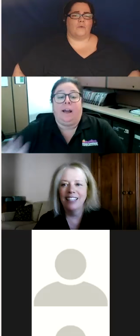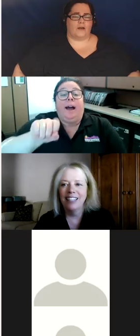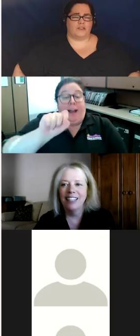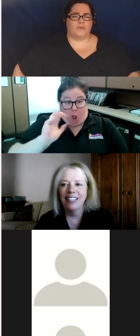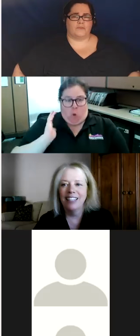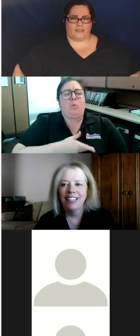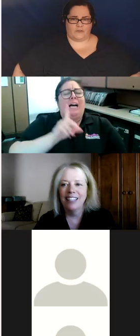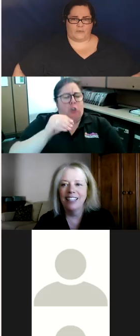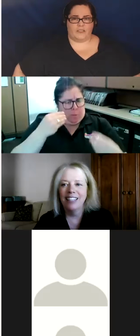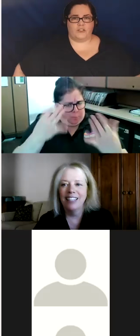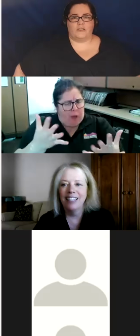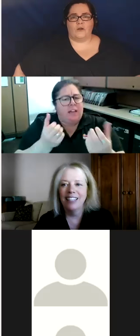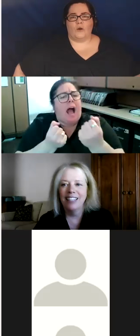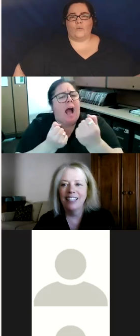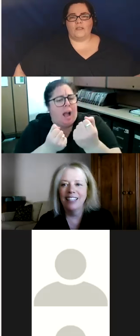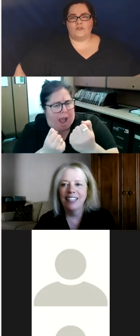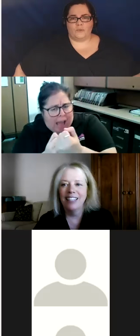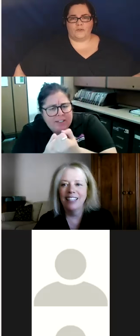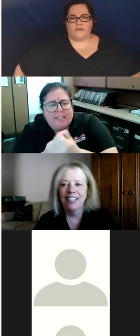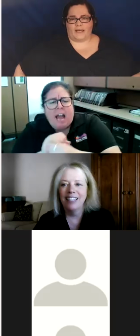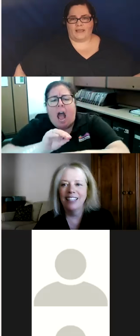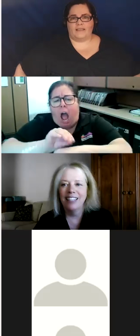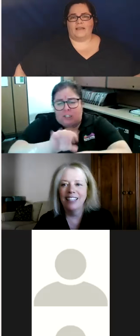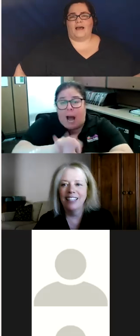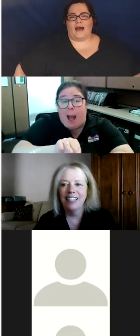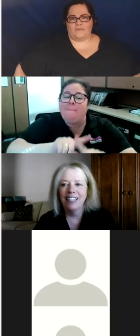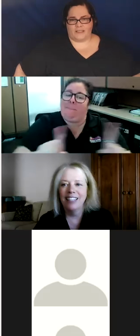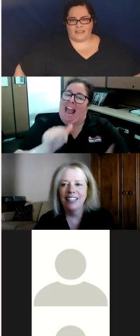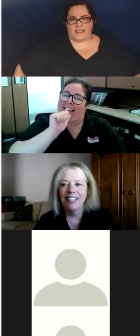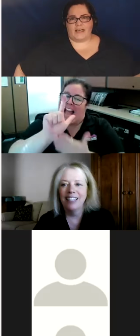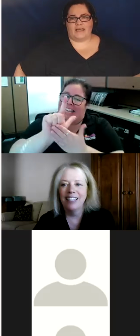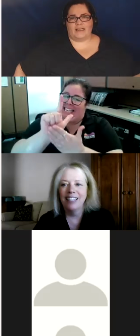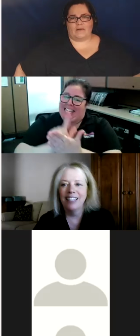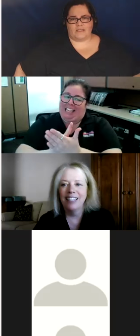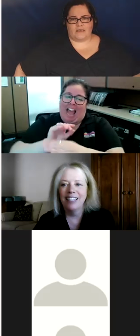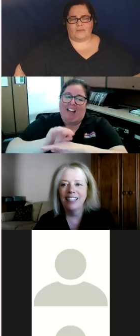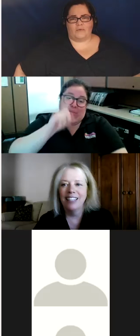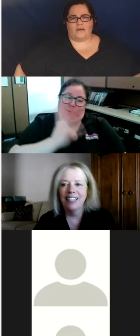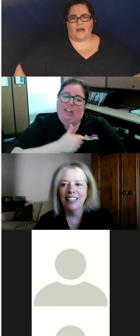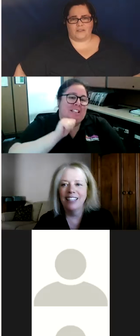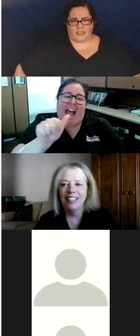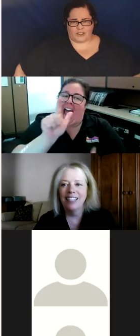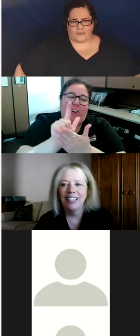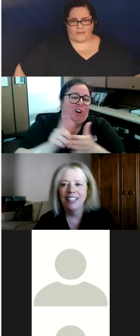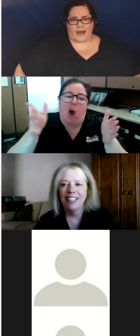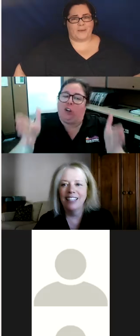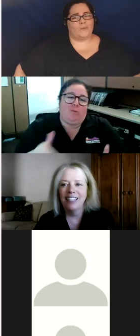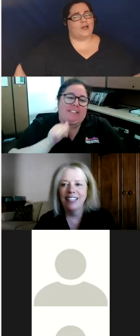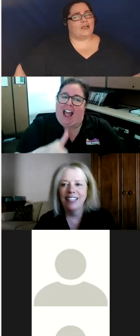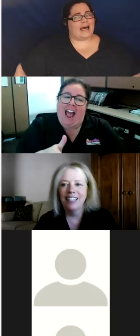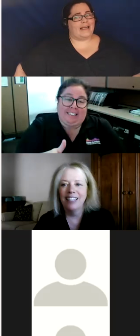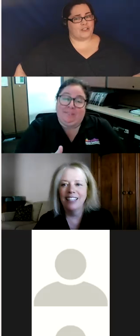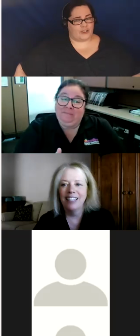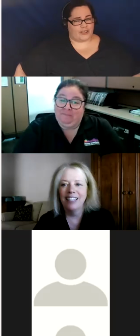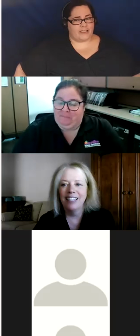are required to prevent discrimination. We do provide advocacy and consultation about that, but